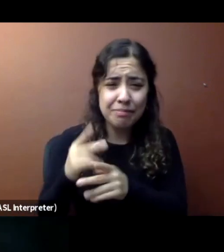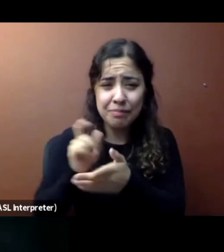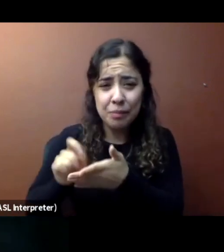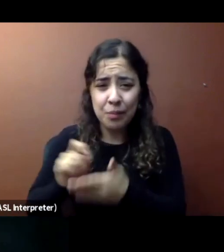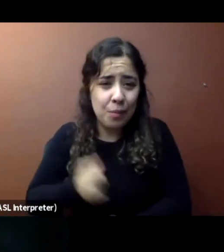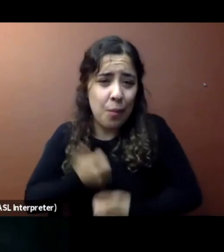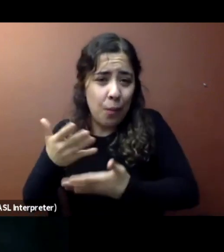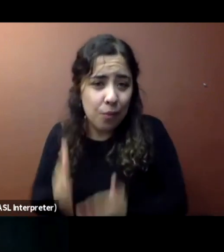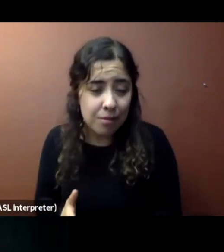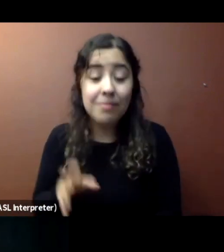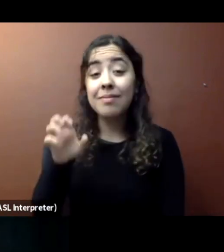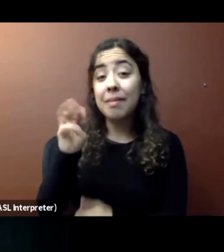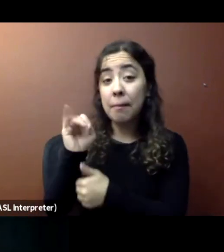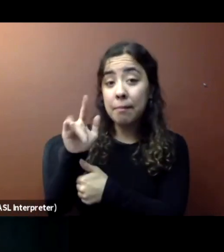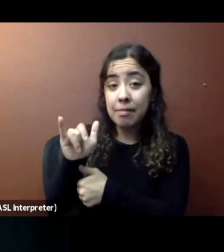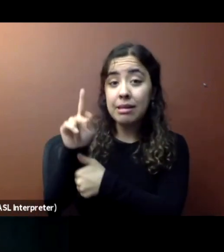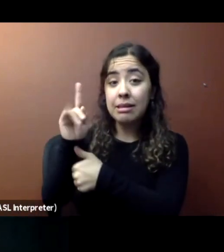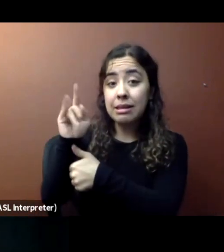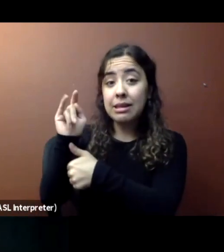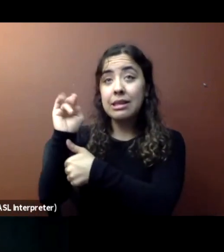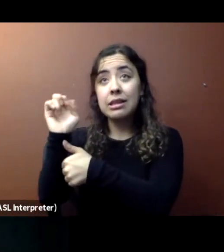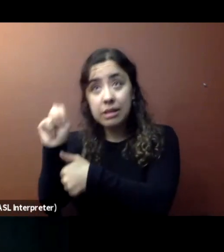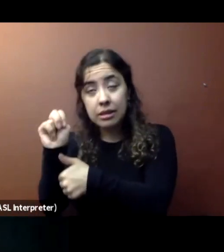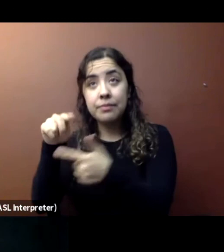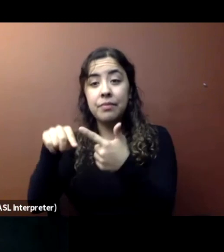one. Larry Levis is an